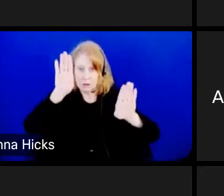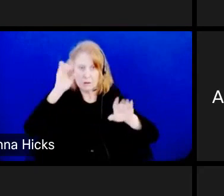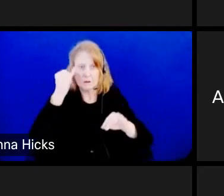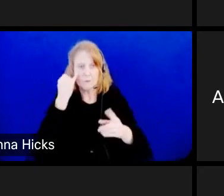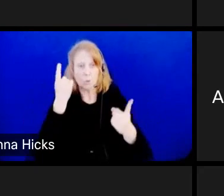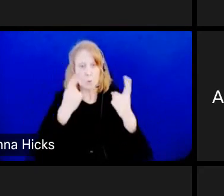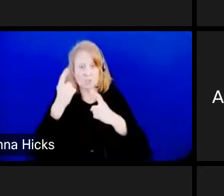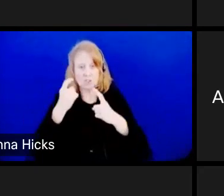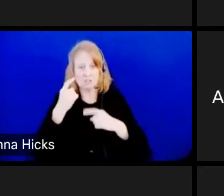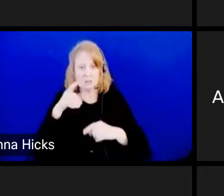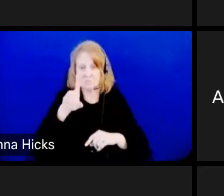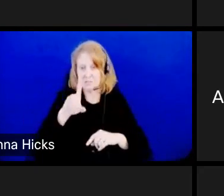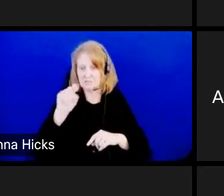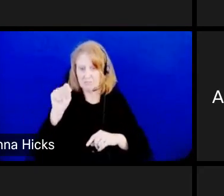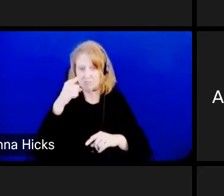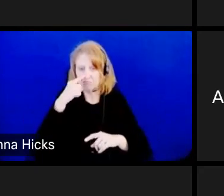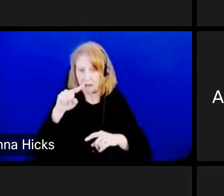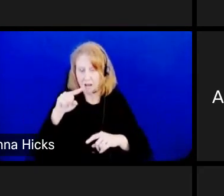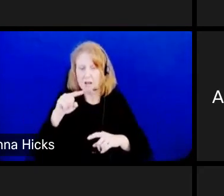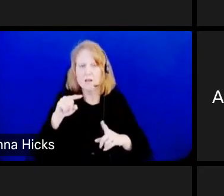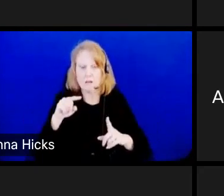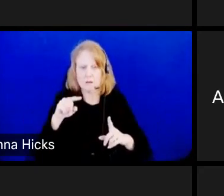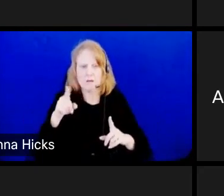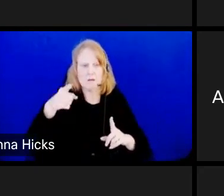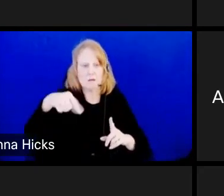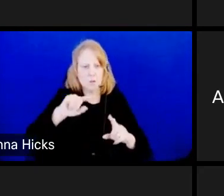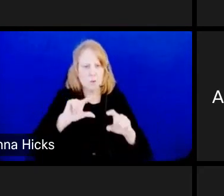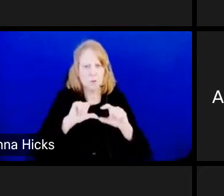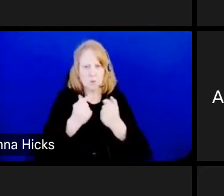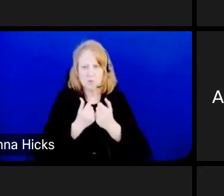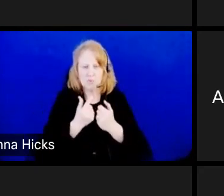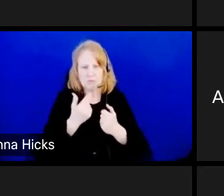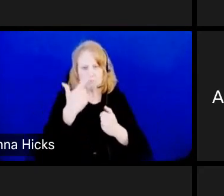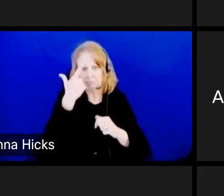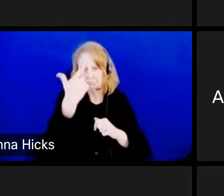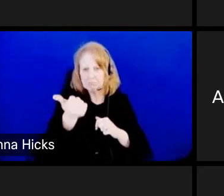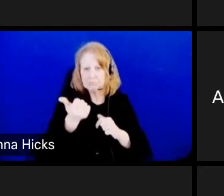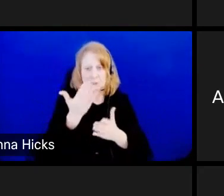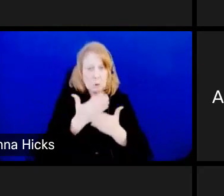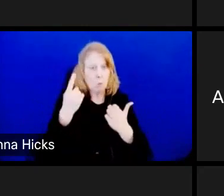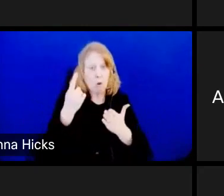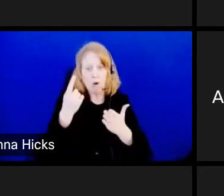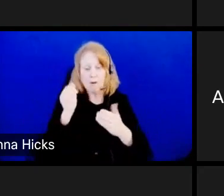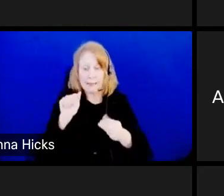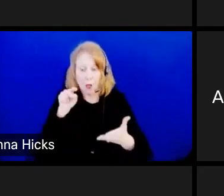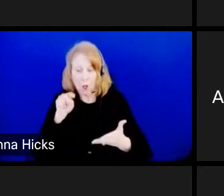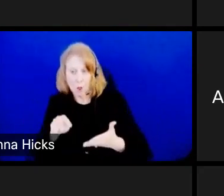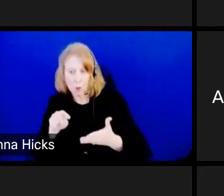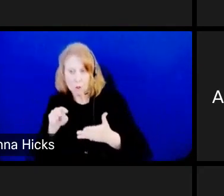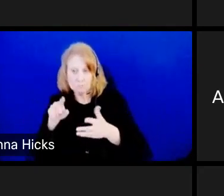don't mind, since you have you're a large group here, if you guys can, someone can just kind of look at the questions in the